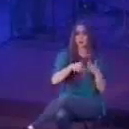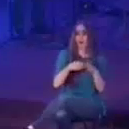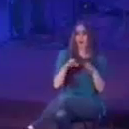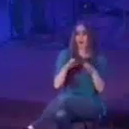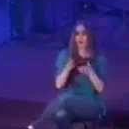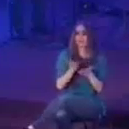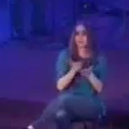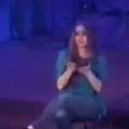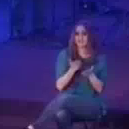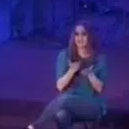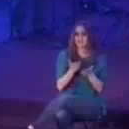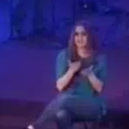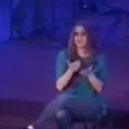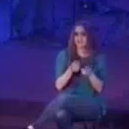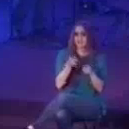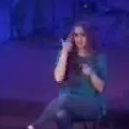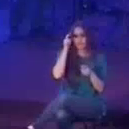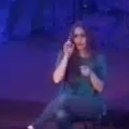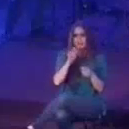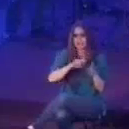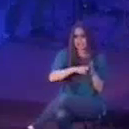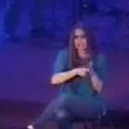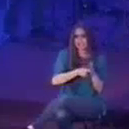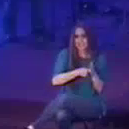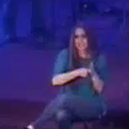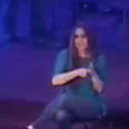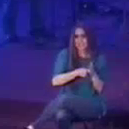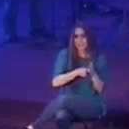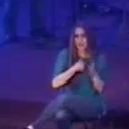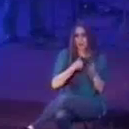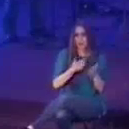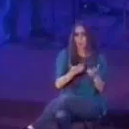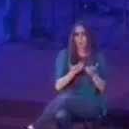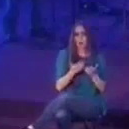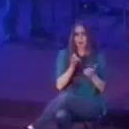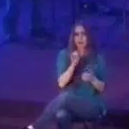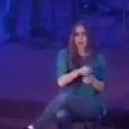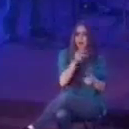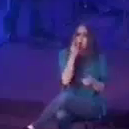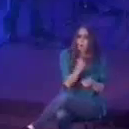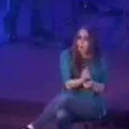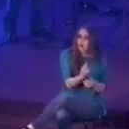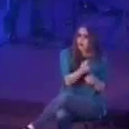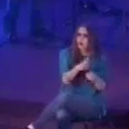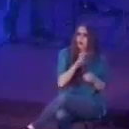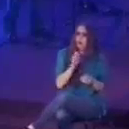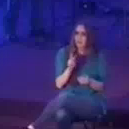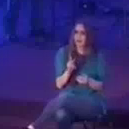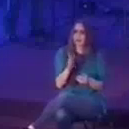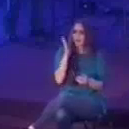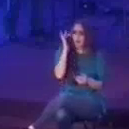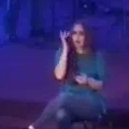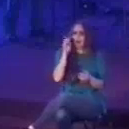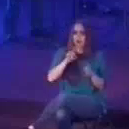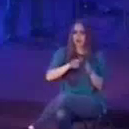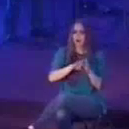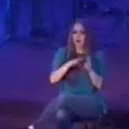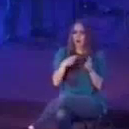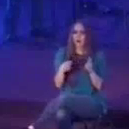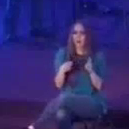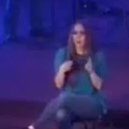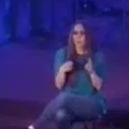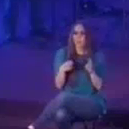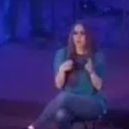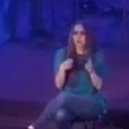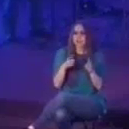quit. I'm done. But I want that one back. I want that one. Because that's the one that opens the key